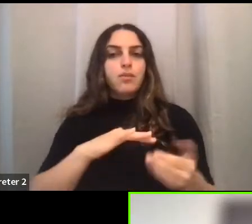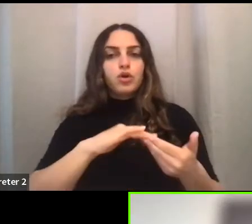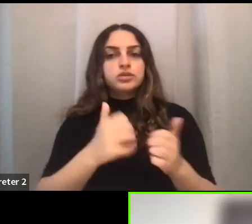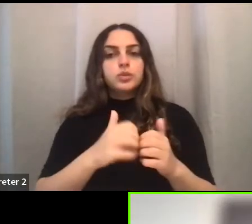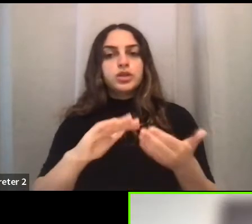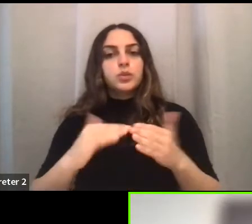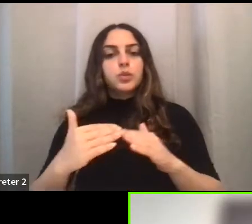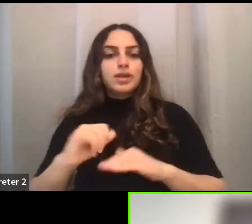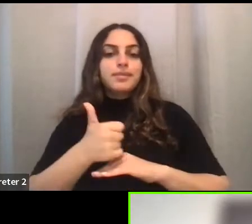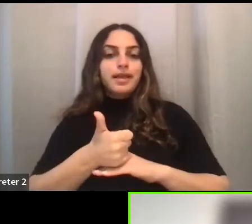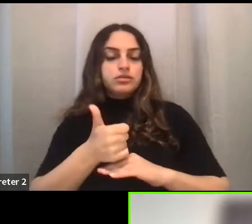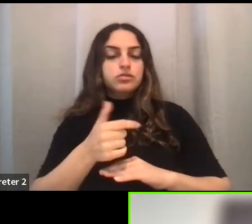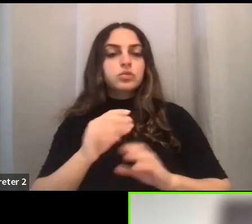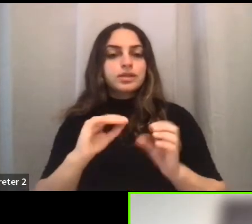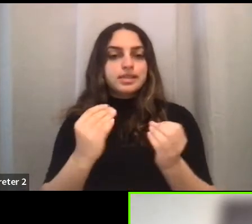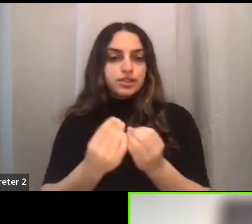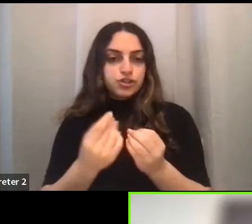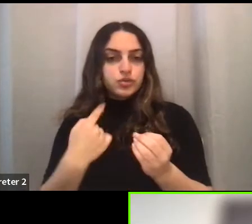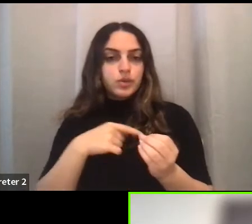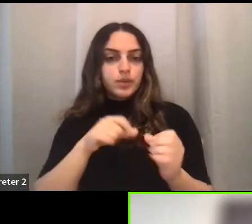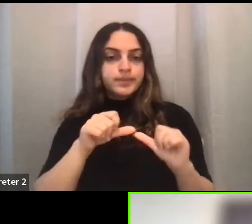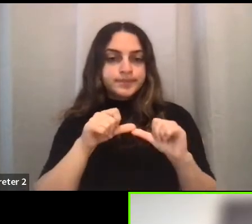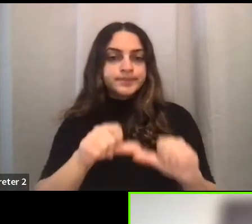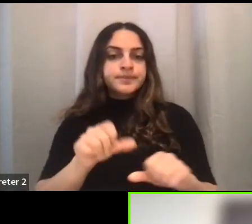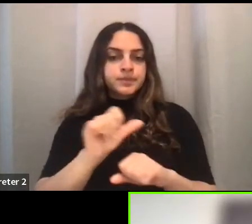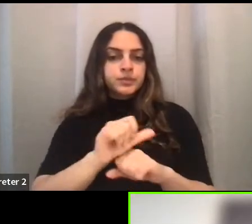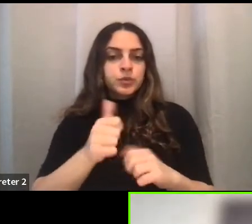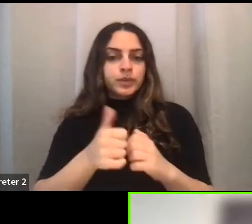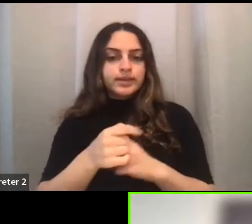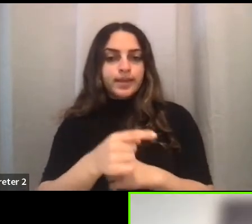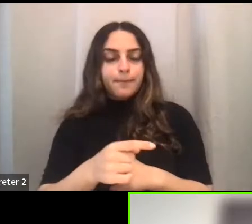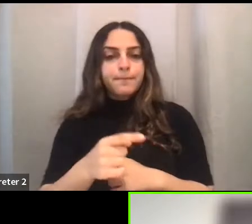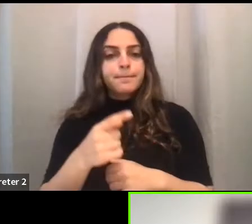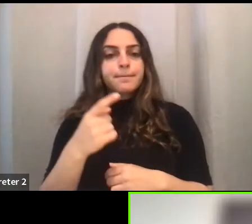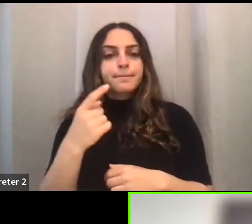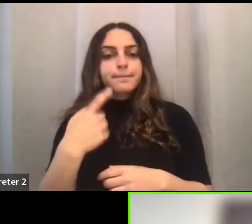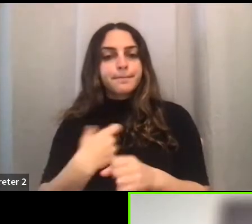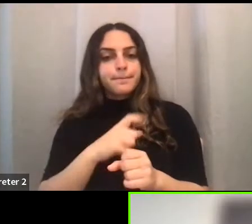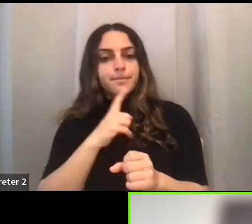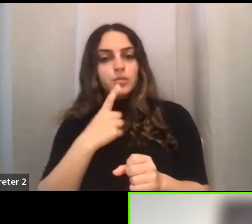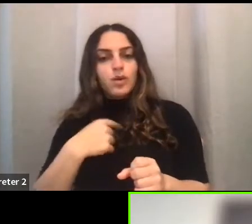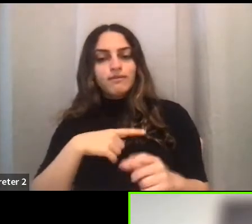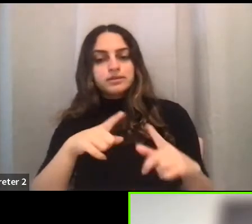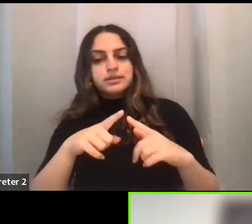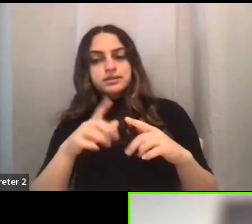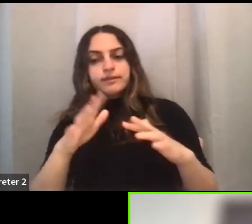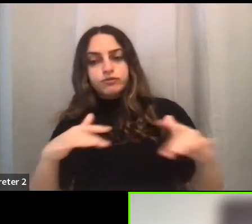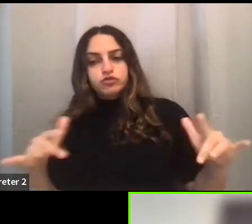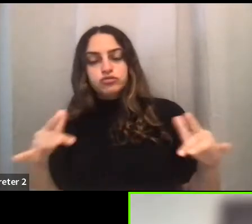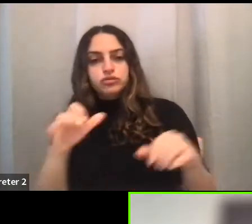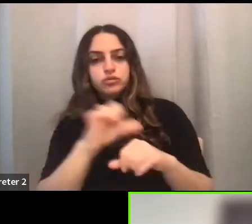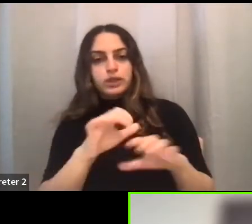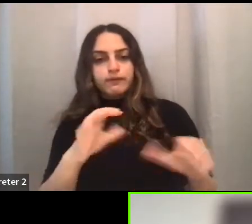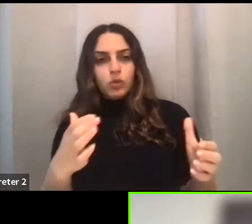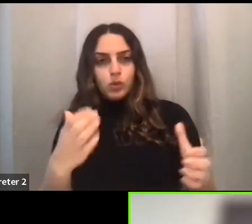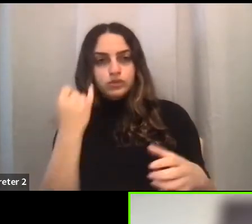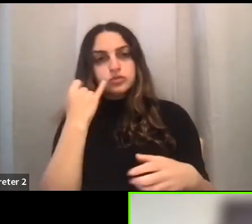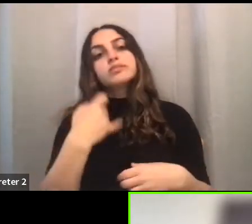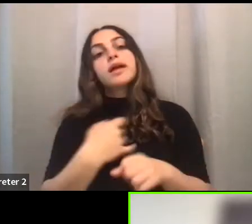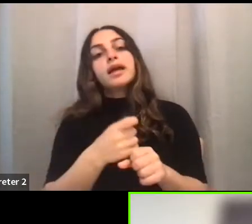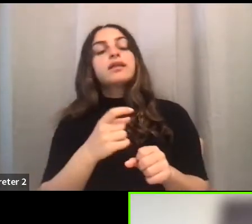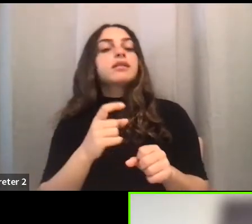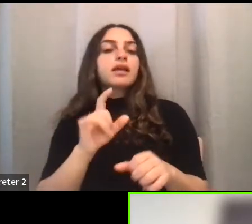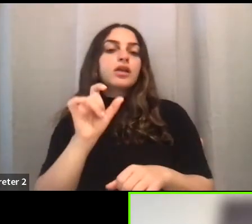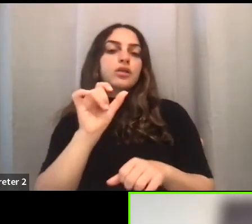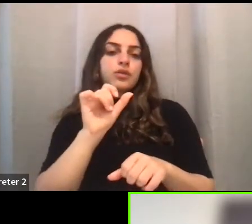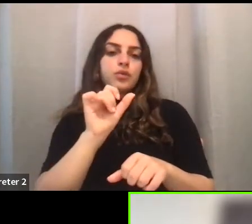based organizations we're going to continue to work with them to make sure that we have a diverse workforce to create a a workplace